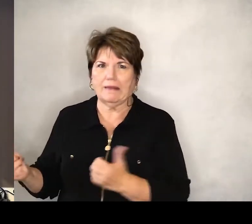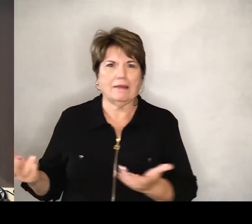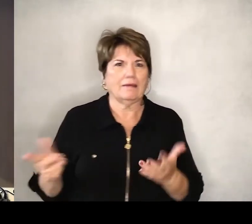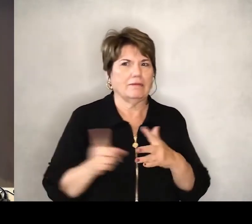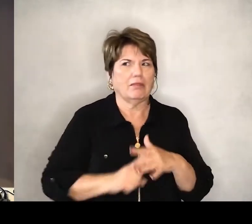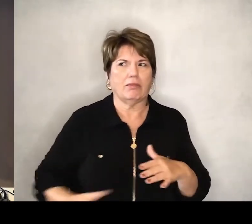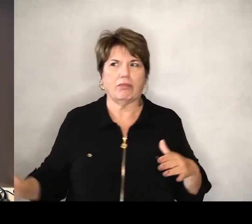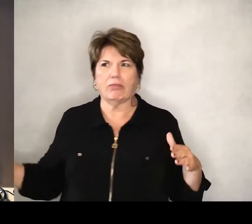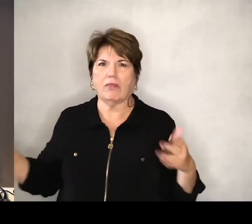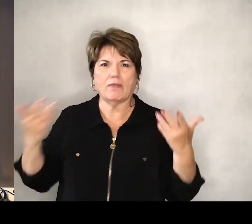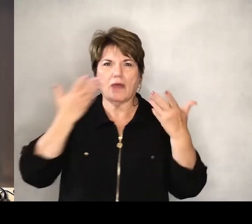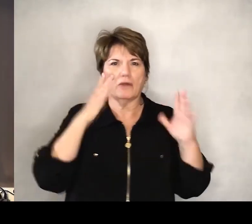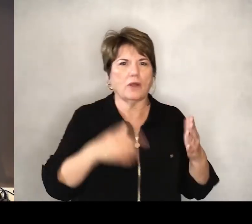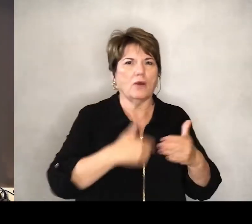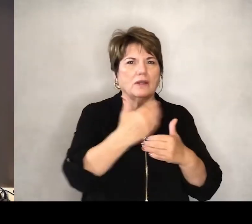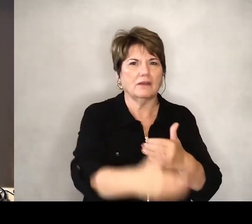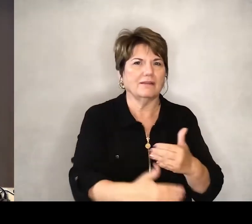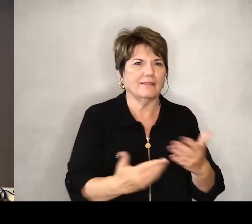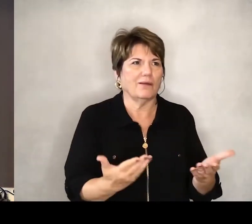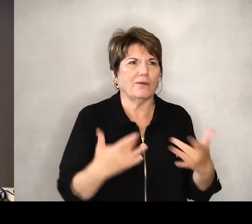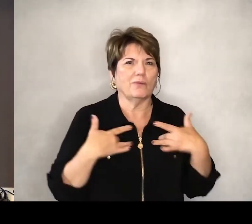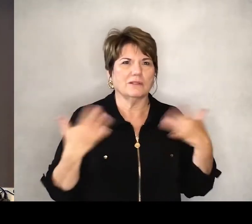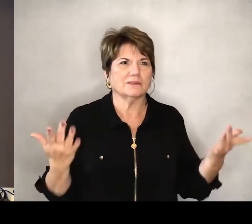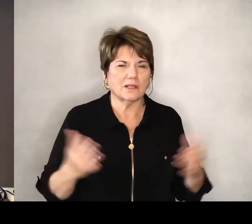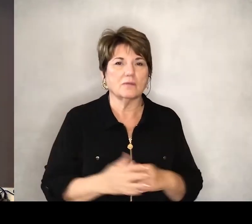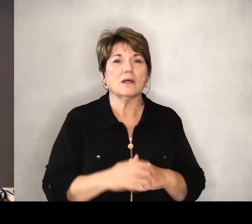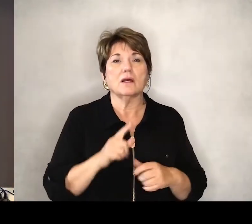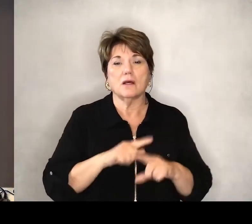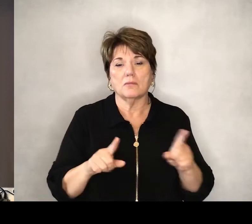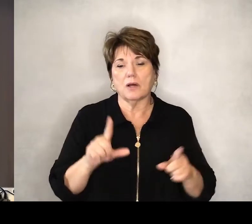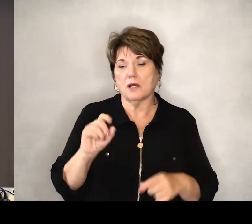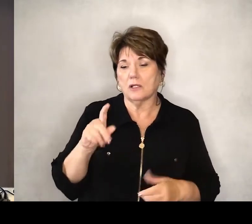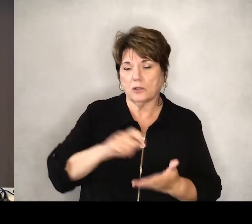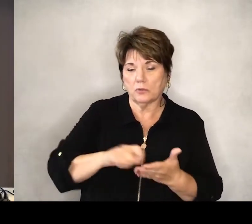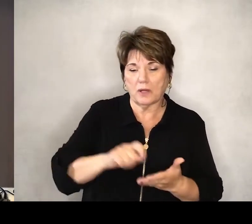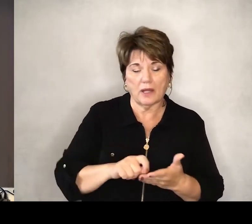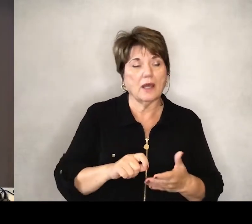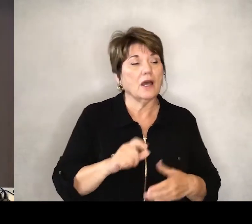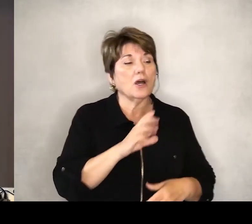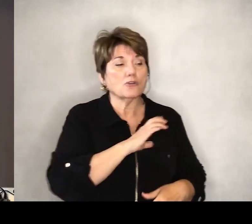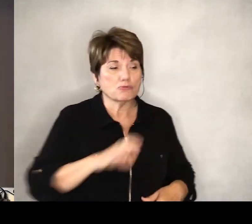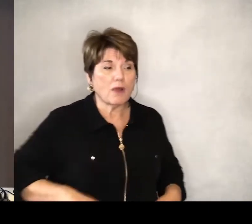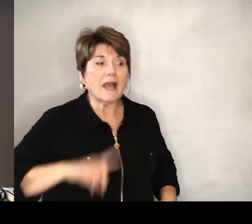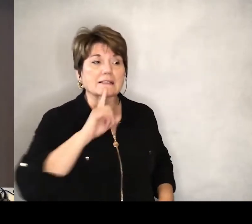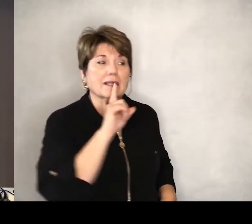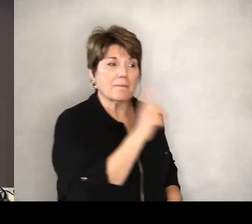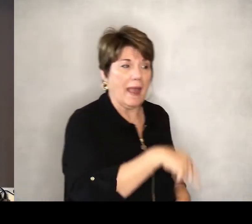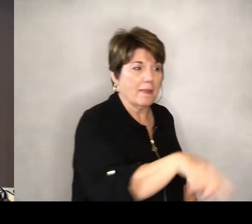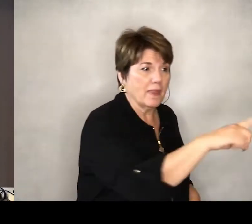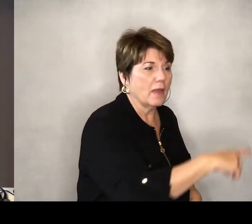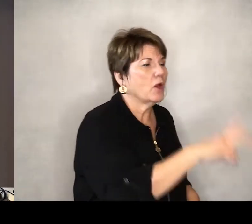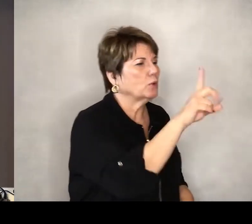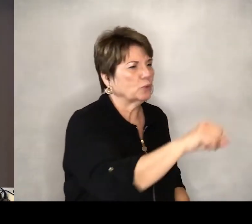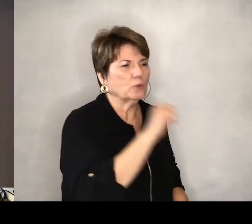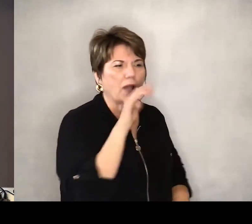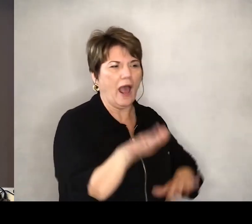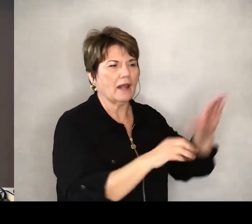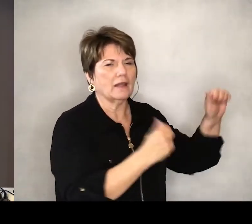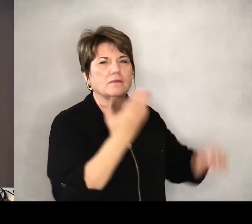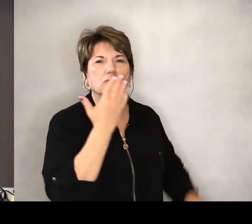of disappear because they don't know what's going to happen next, right? But as Luke records here, Christ commands them to not leave